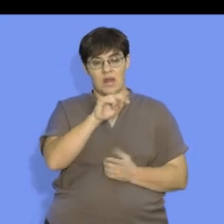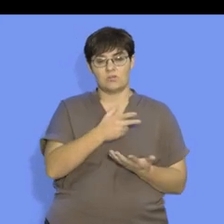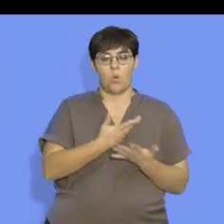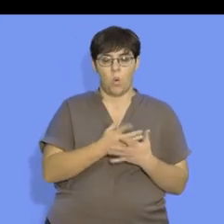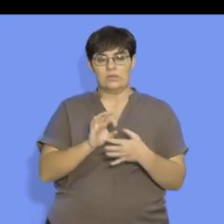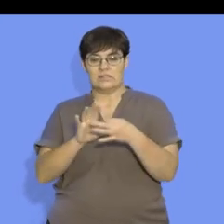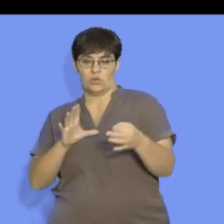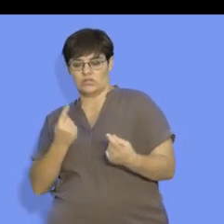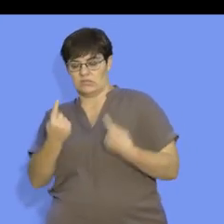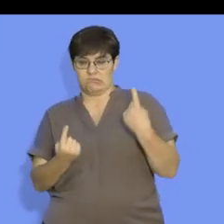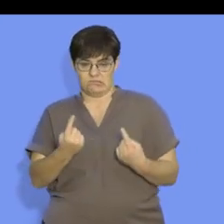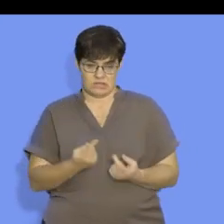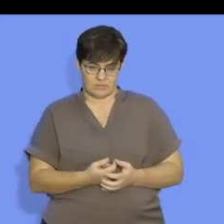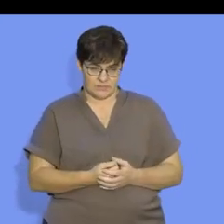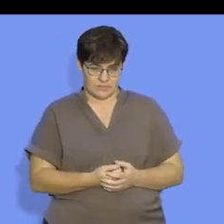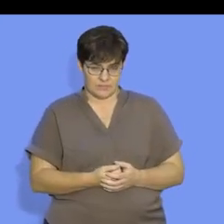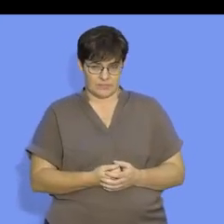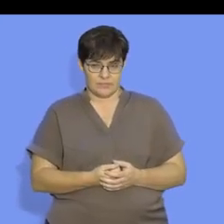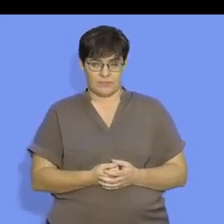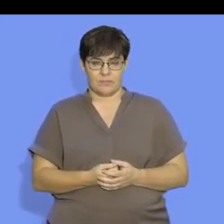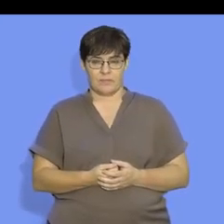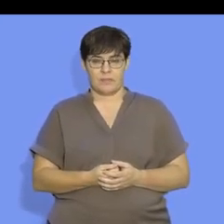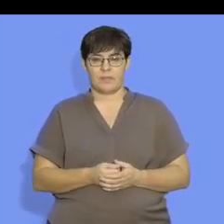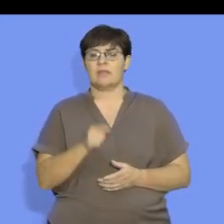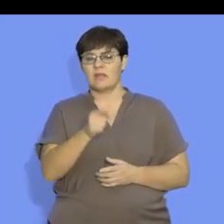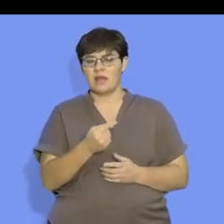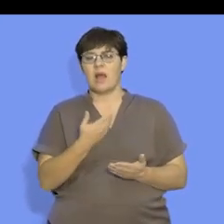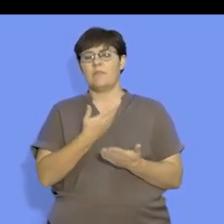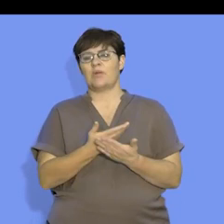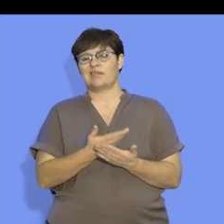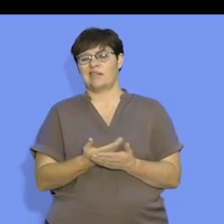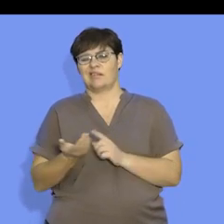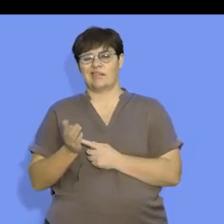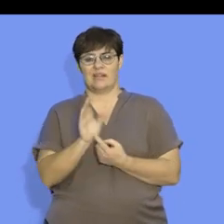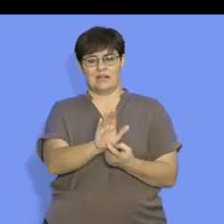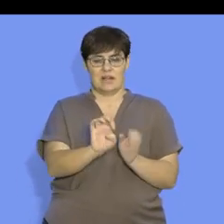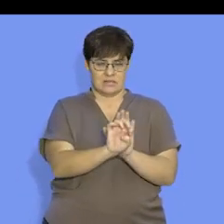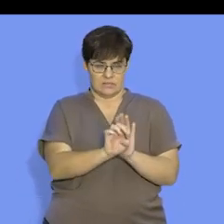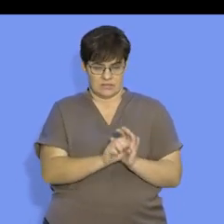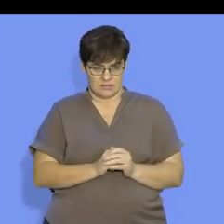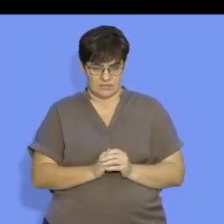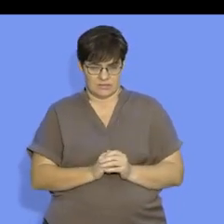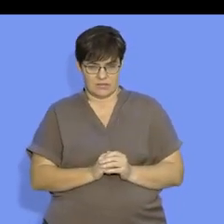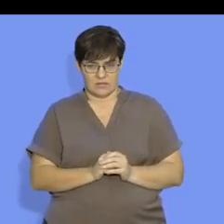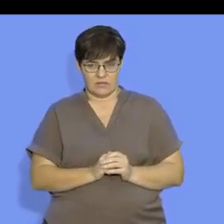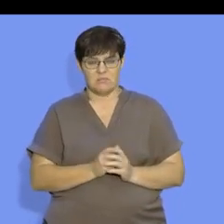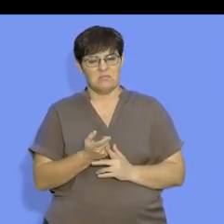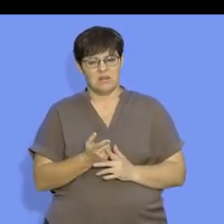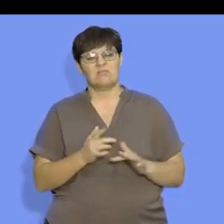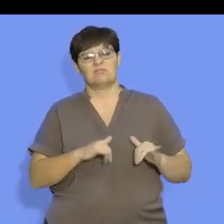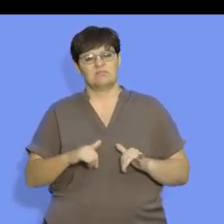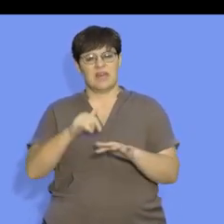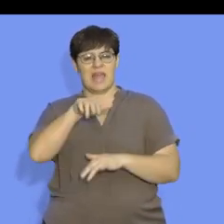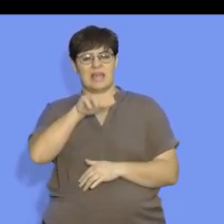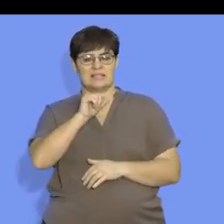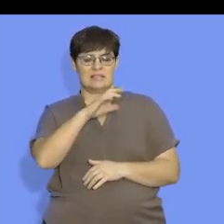indicators ionize or dissociate, right? Okay. Now, here are practical examples of indicators that are